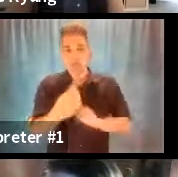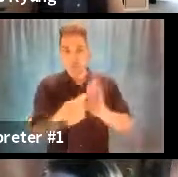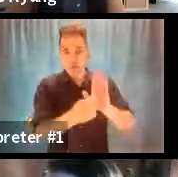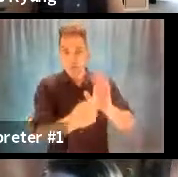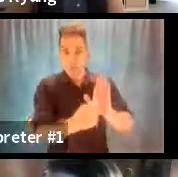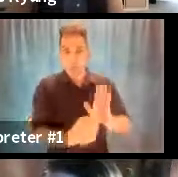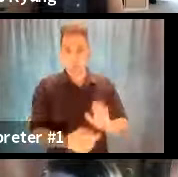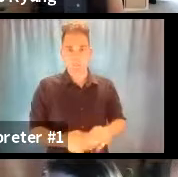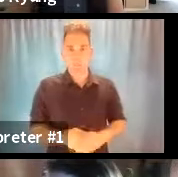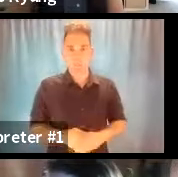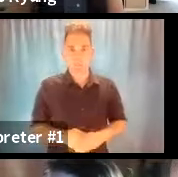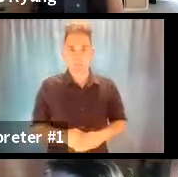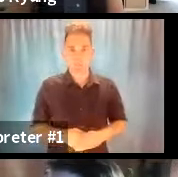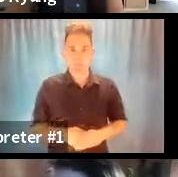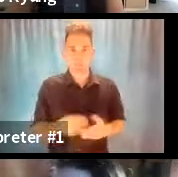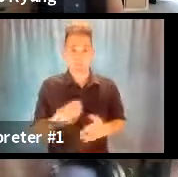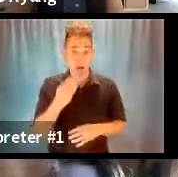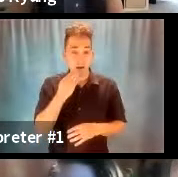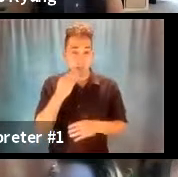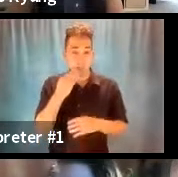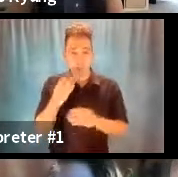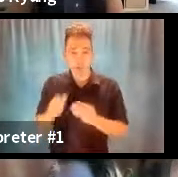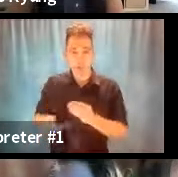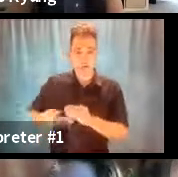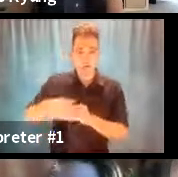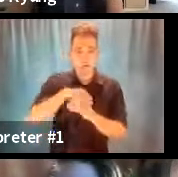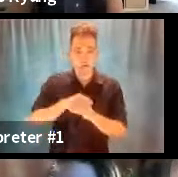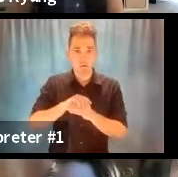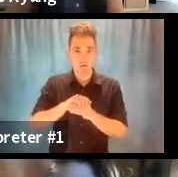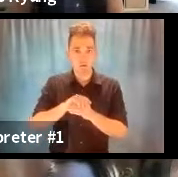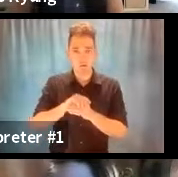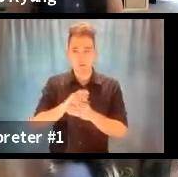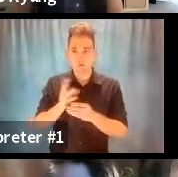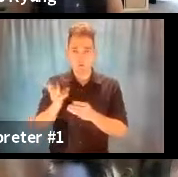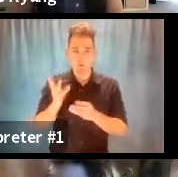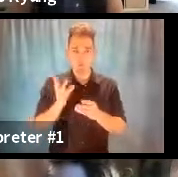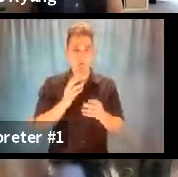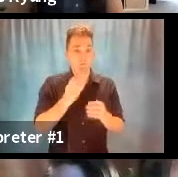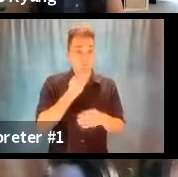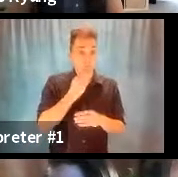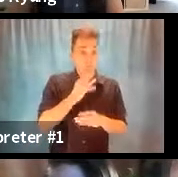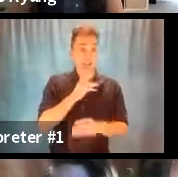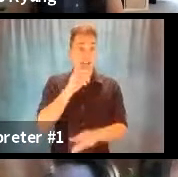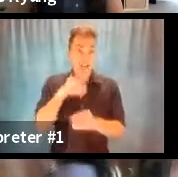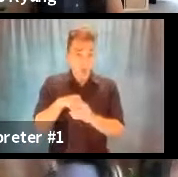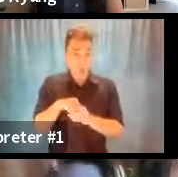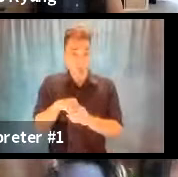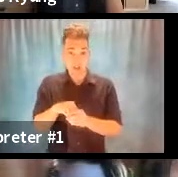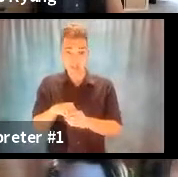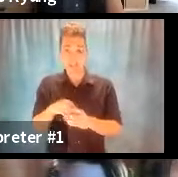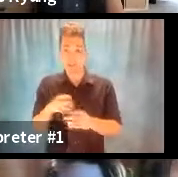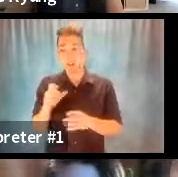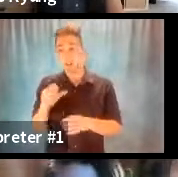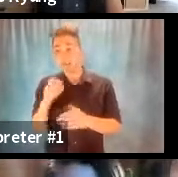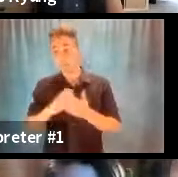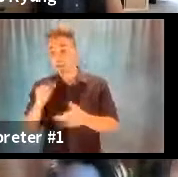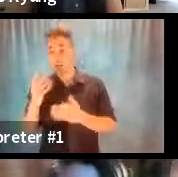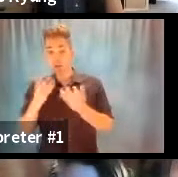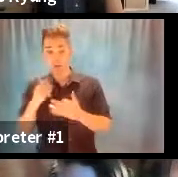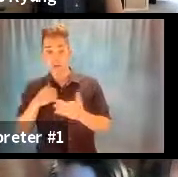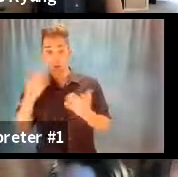the food was wrapped in some other type of services, but I'd like to see. We've reached time. Thank